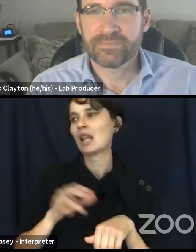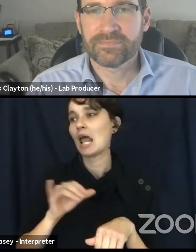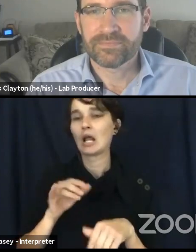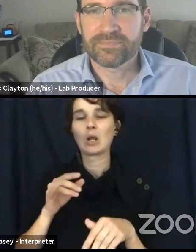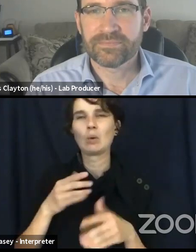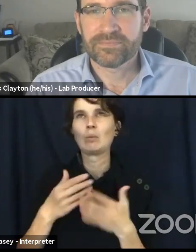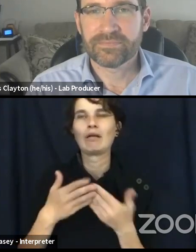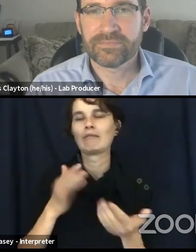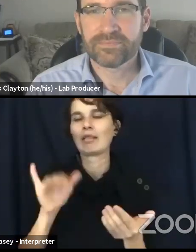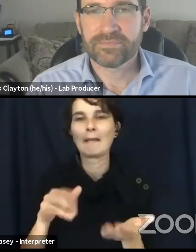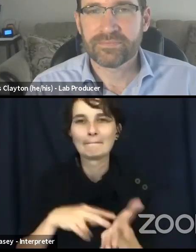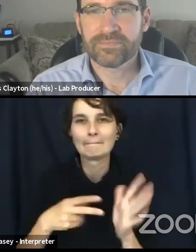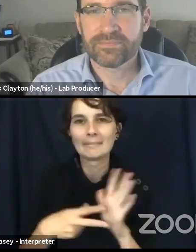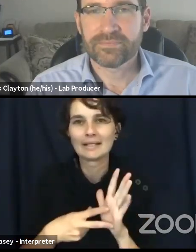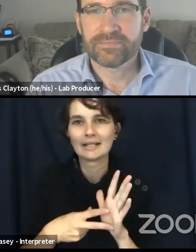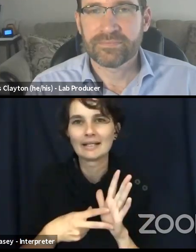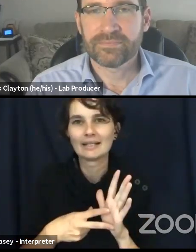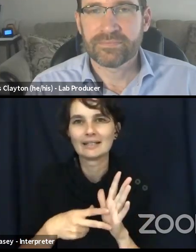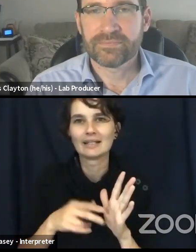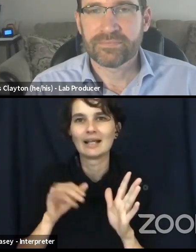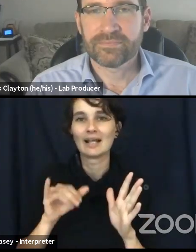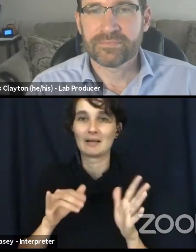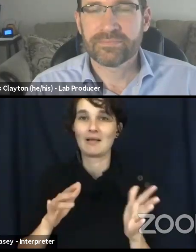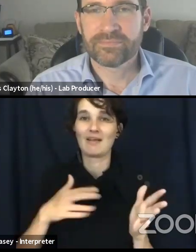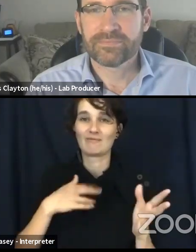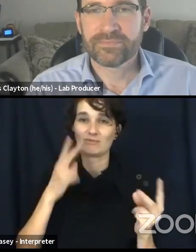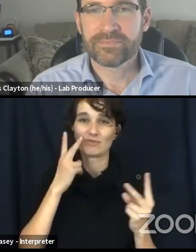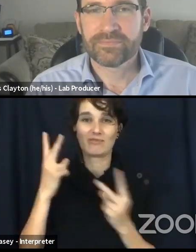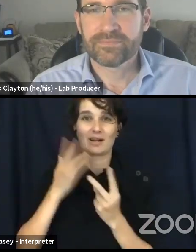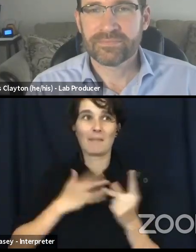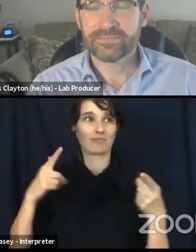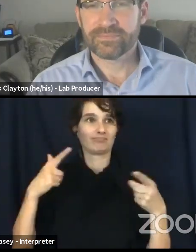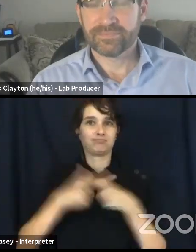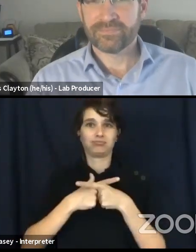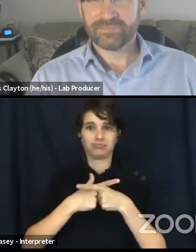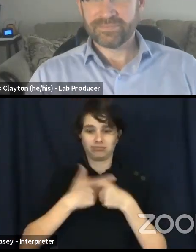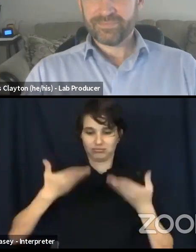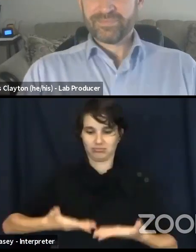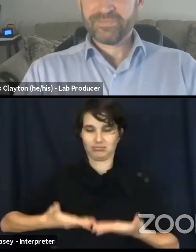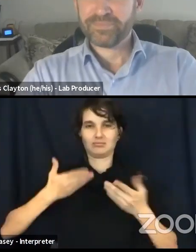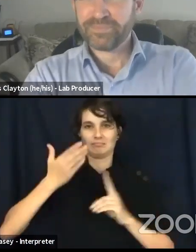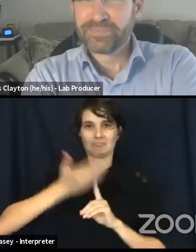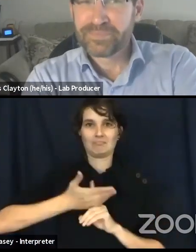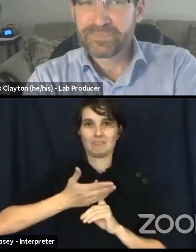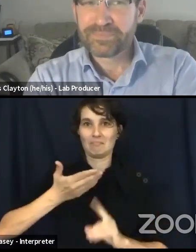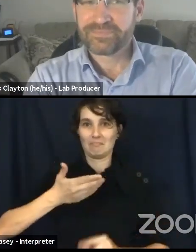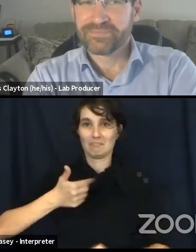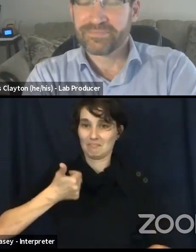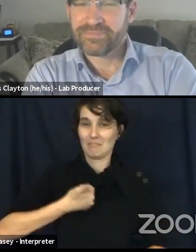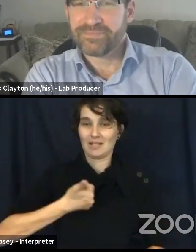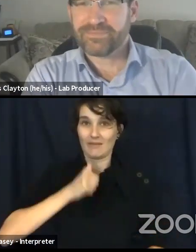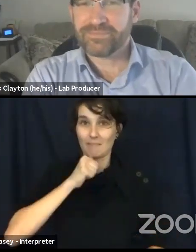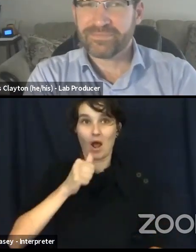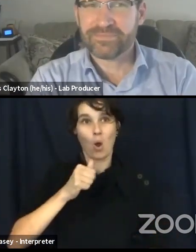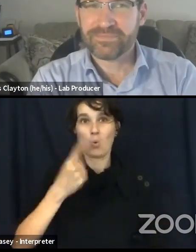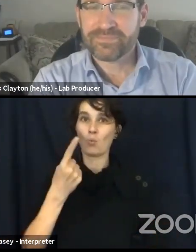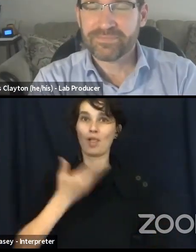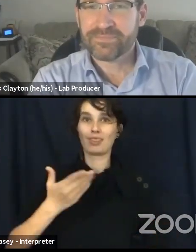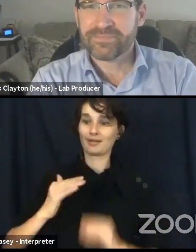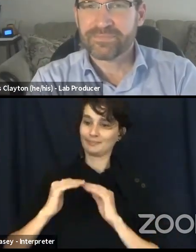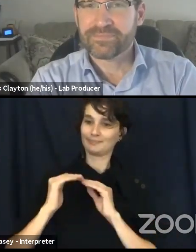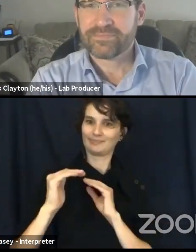more of a sincere reflection of my contradictory existence and my uncohesive self. And I always say, you know, for me, theater is